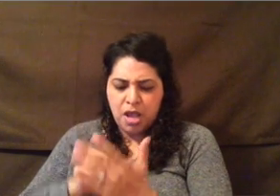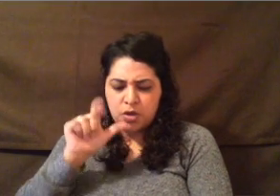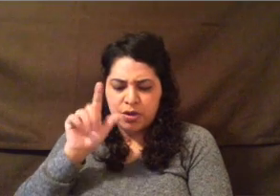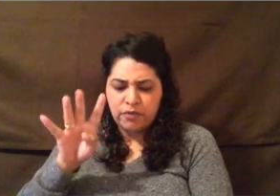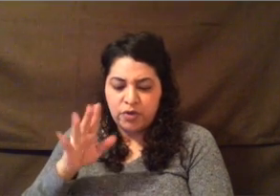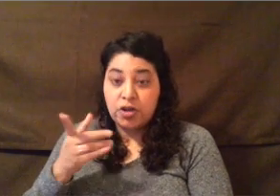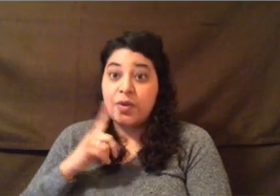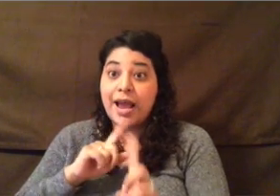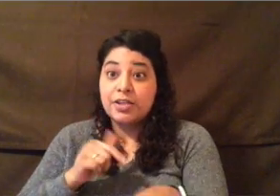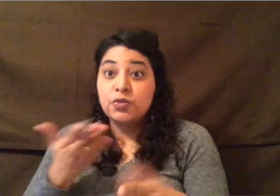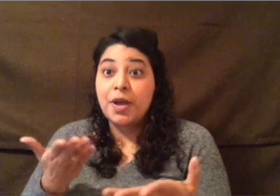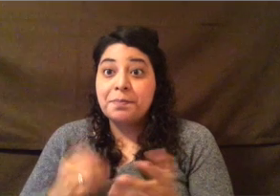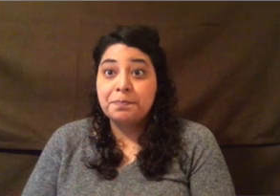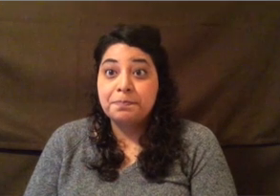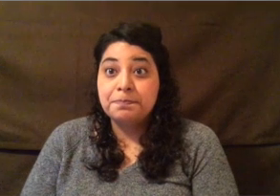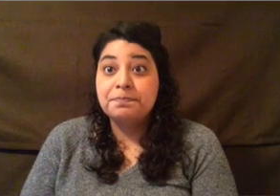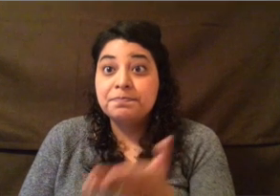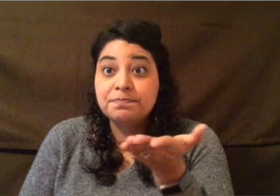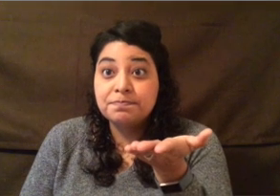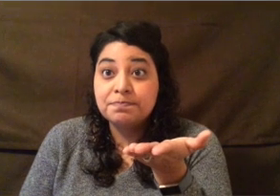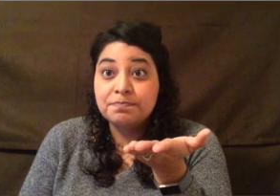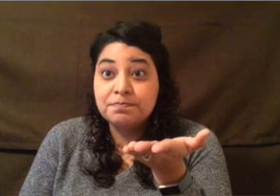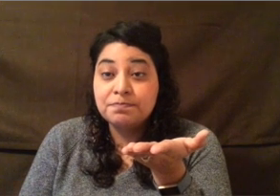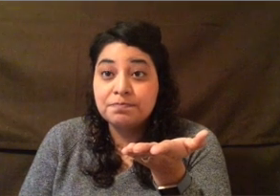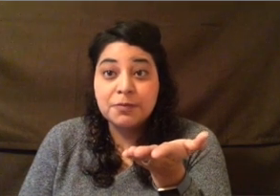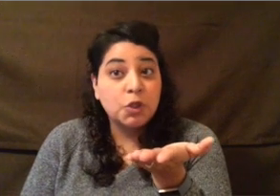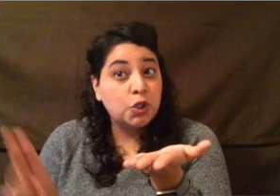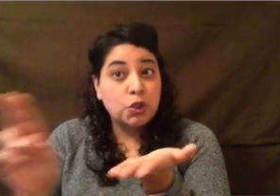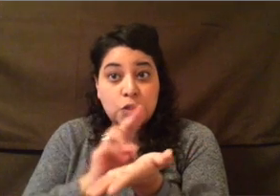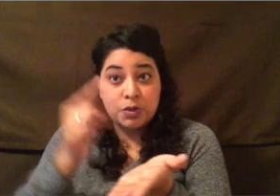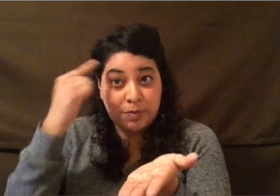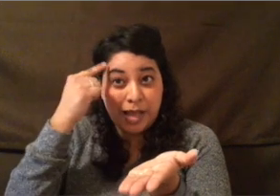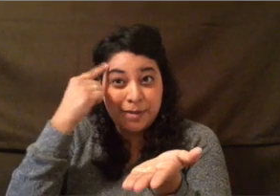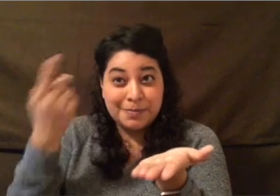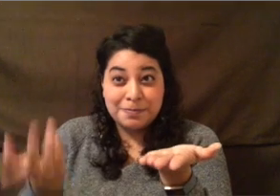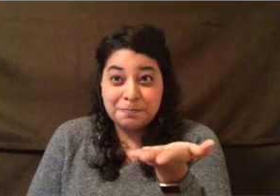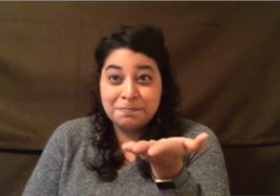answer going to be? Use your mental math.